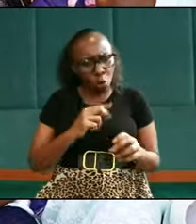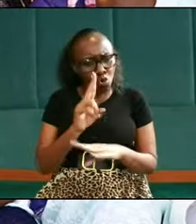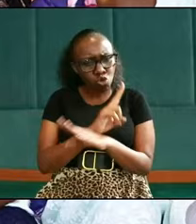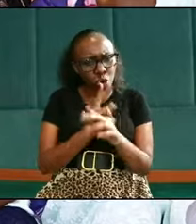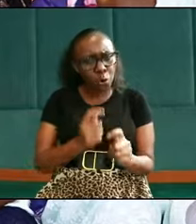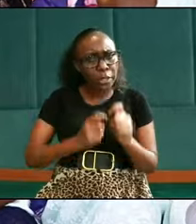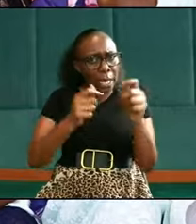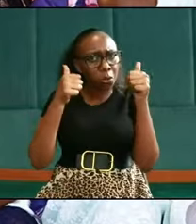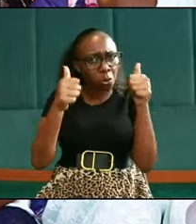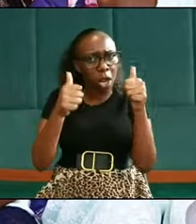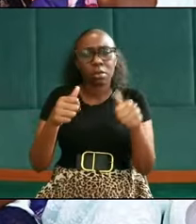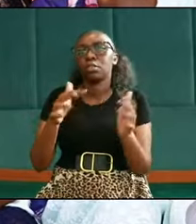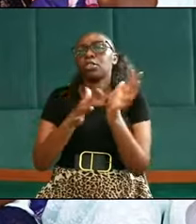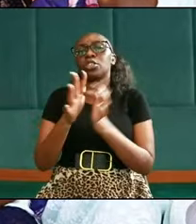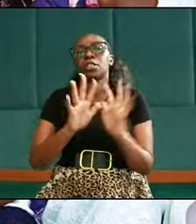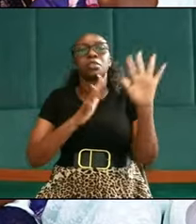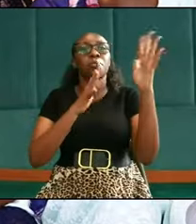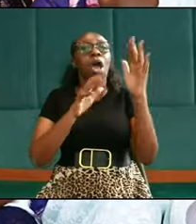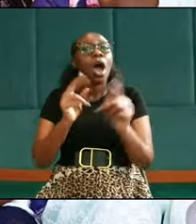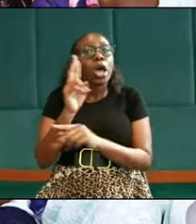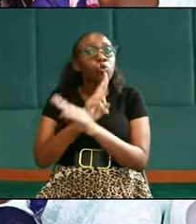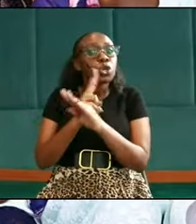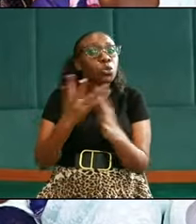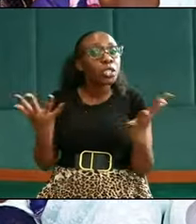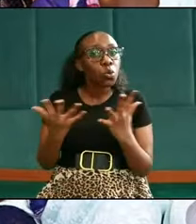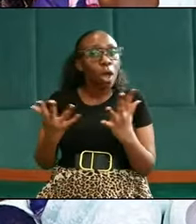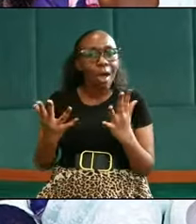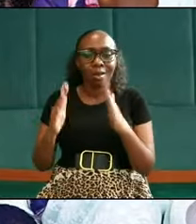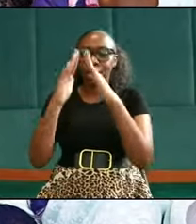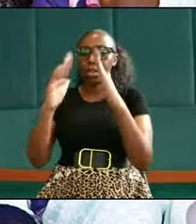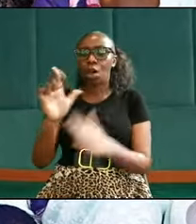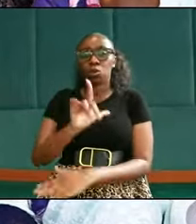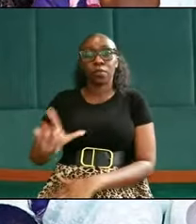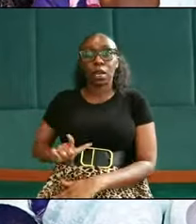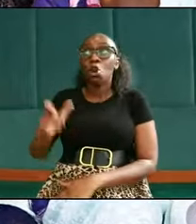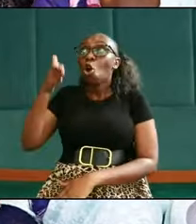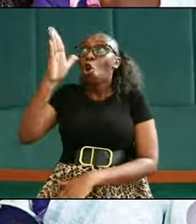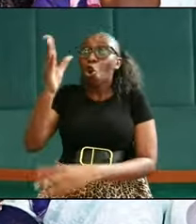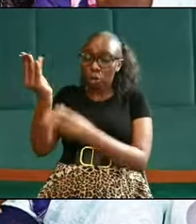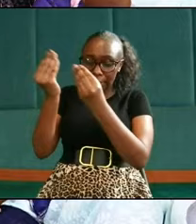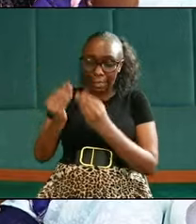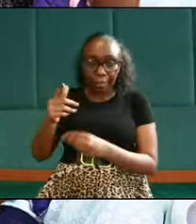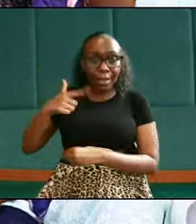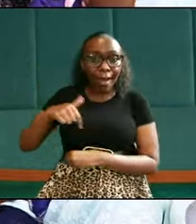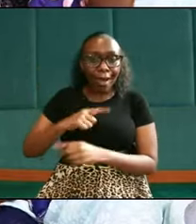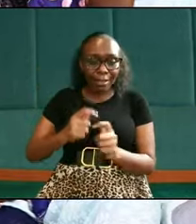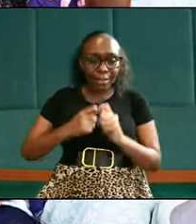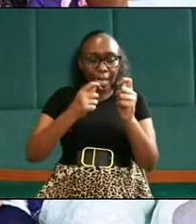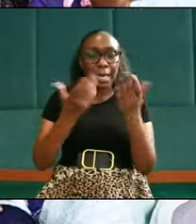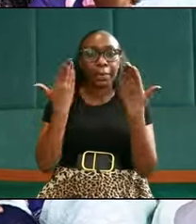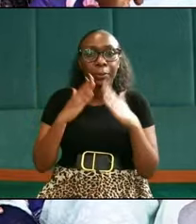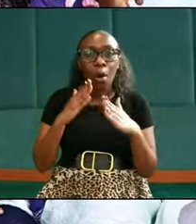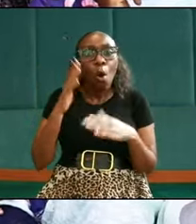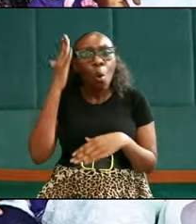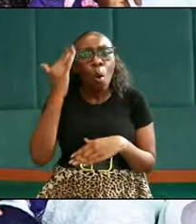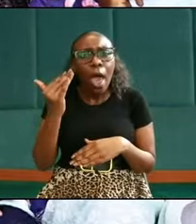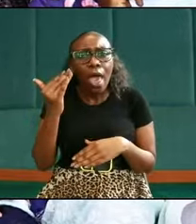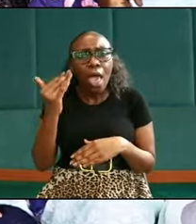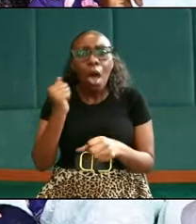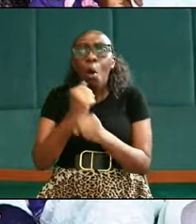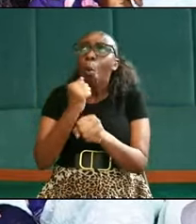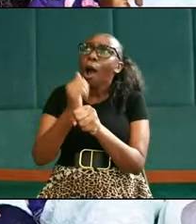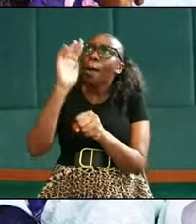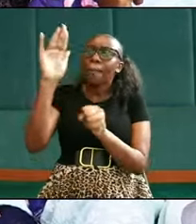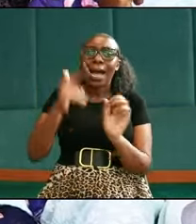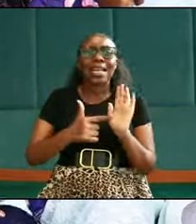use the talents? In the house of the Lord. He has given us talents and gifts so that his work may be seen in us